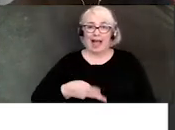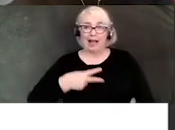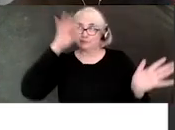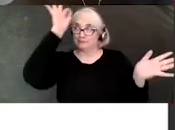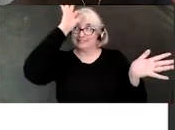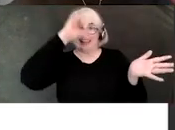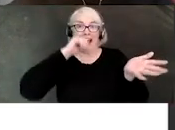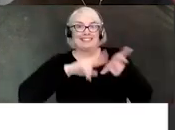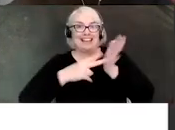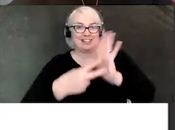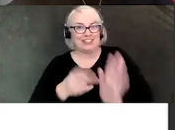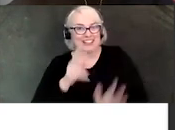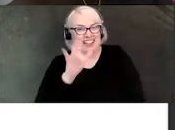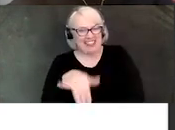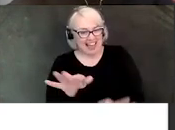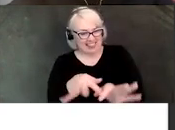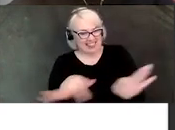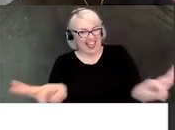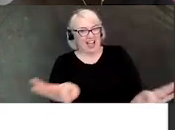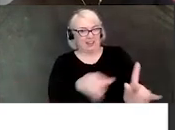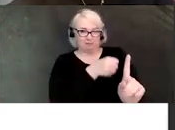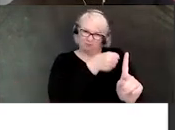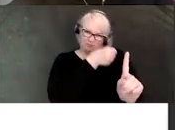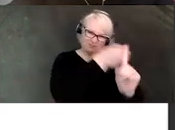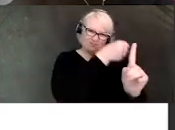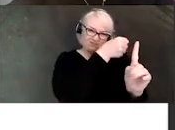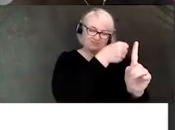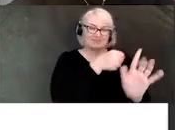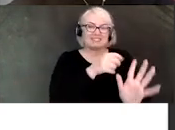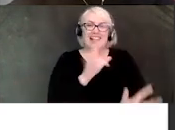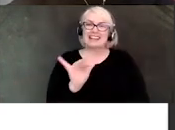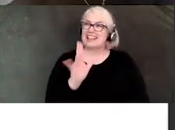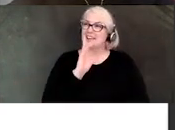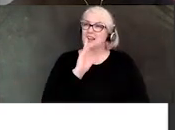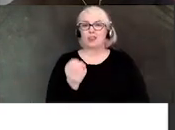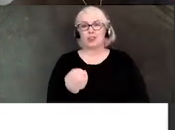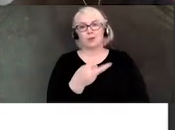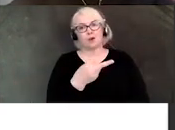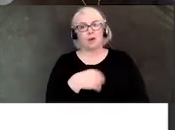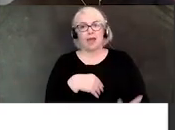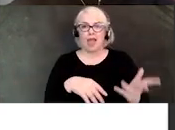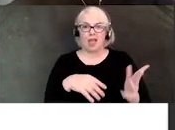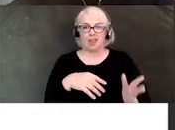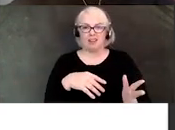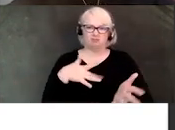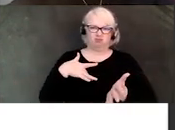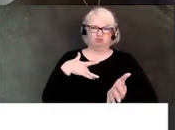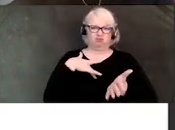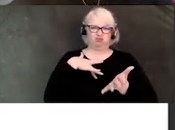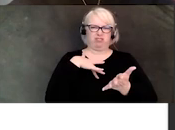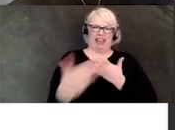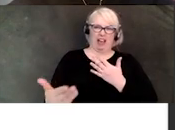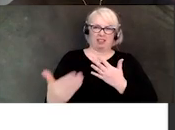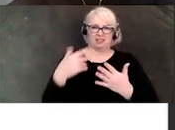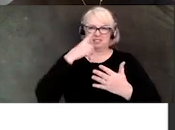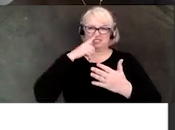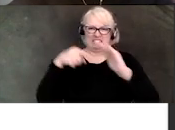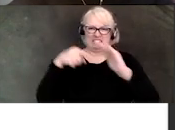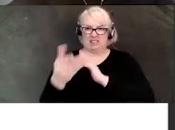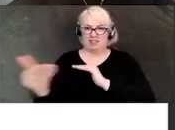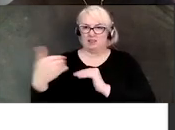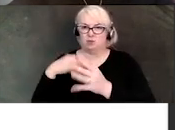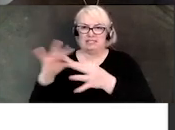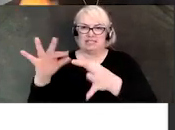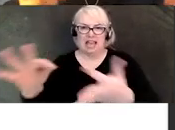it, I think it's one of those, like, it's such a throwaway callous sneaky thing to say, and it has layers of backstory. I think,